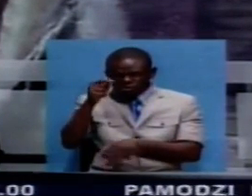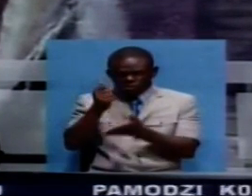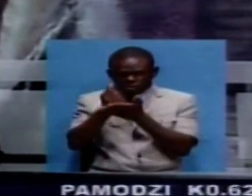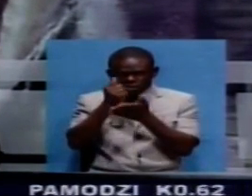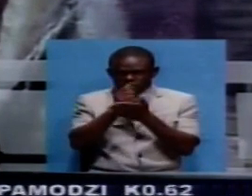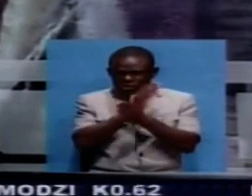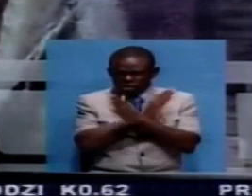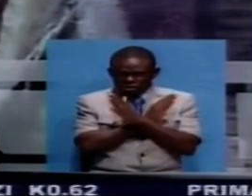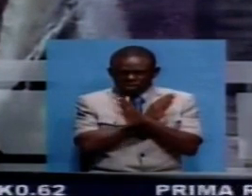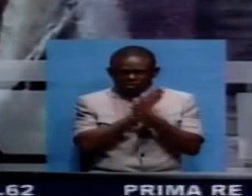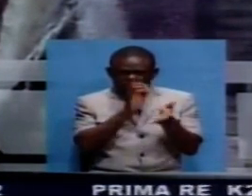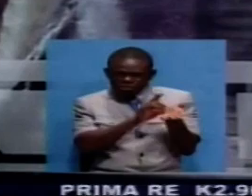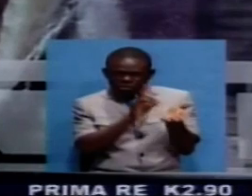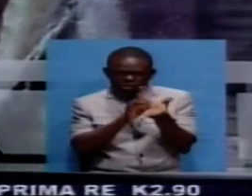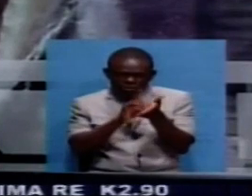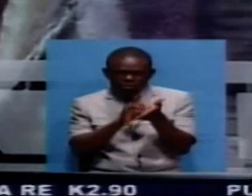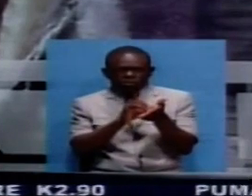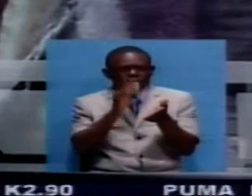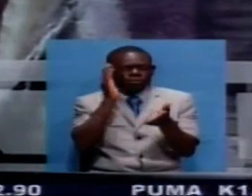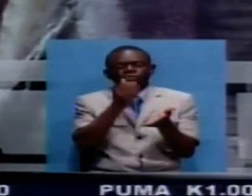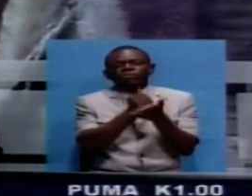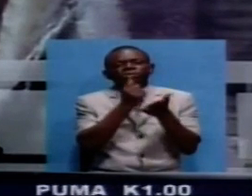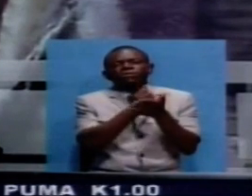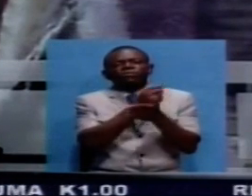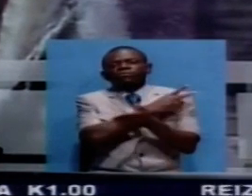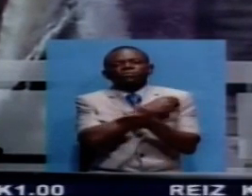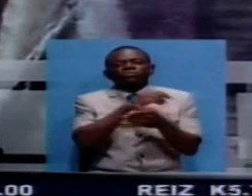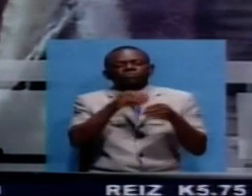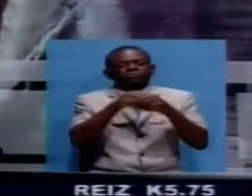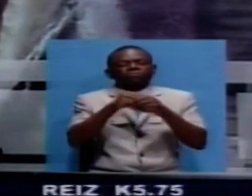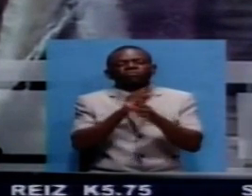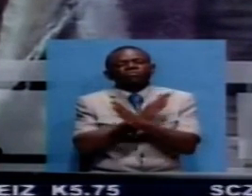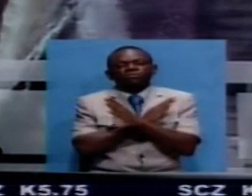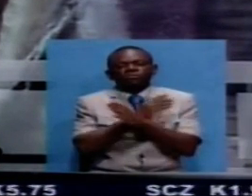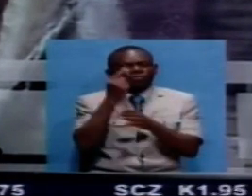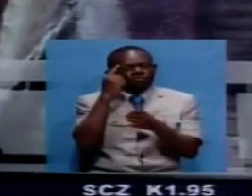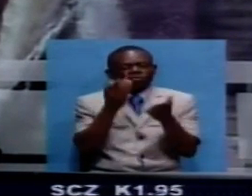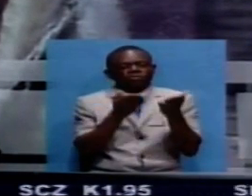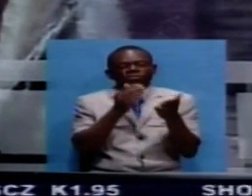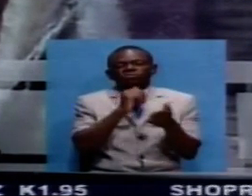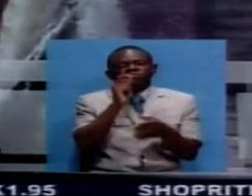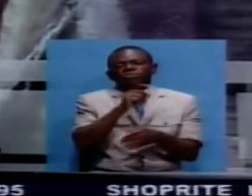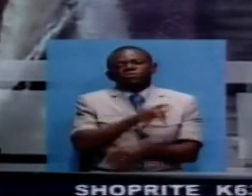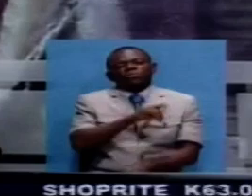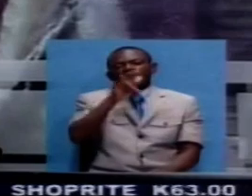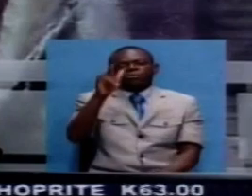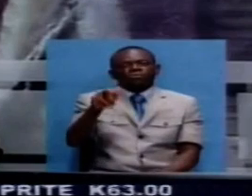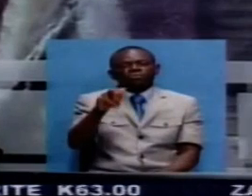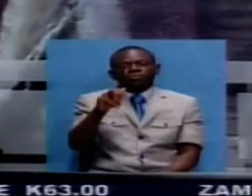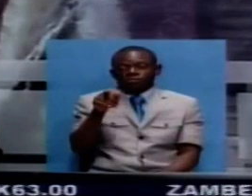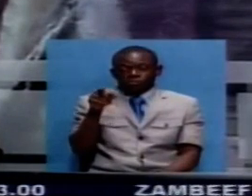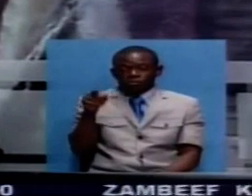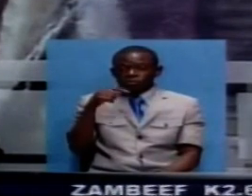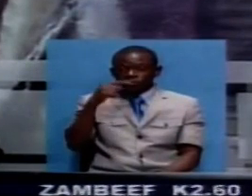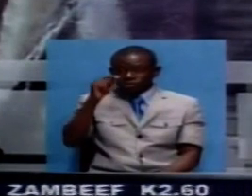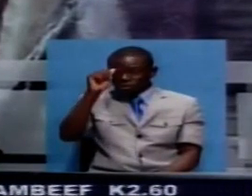help reduce costs of accessing quality services. Ms. Kapijimpanga says the Zambian mission in India has decided to